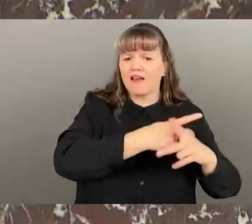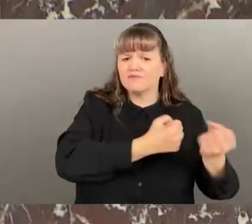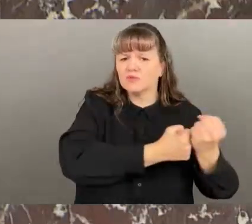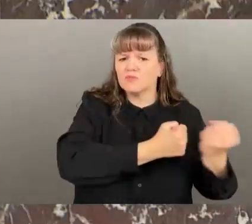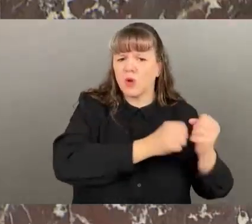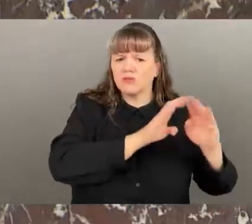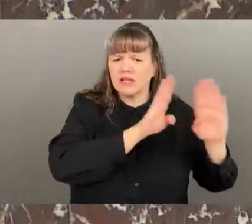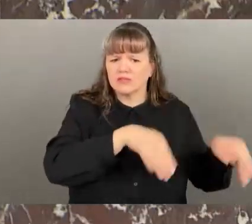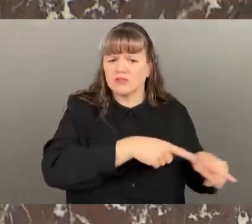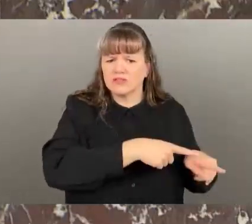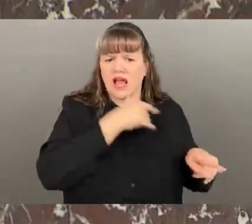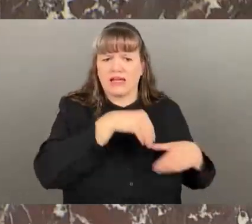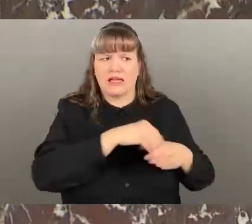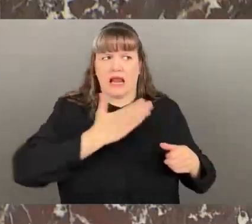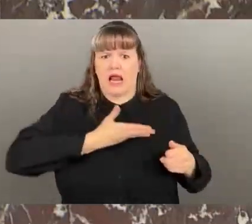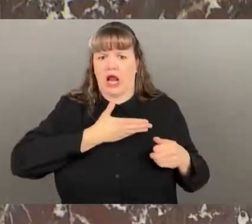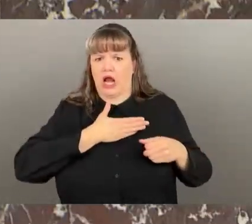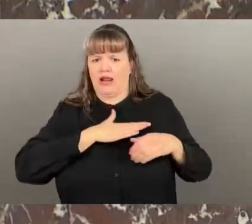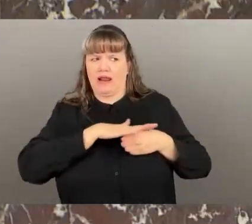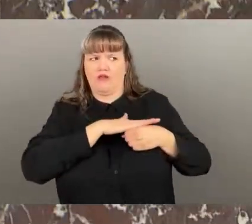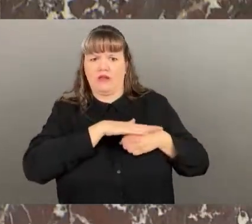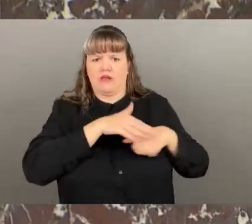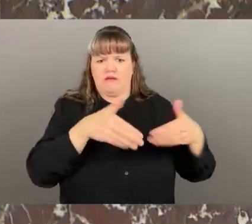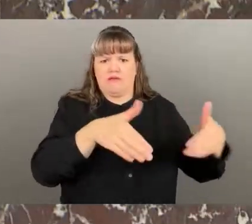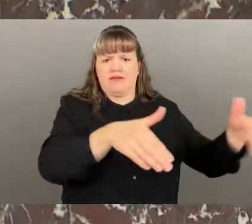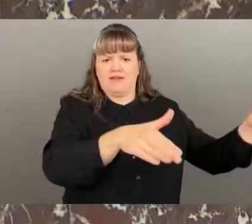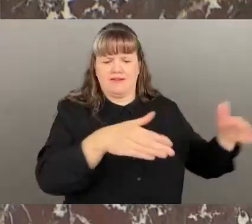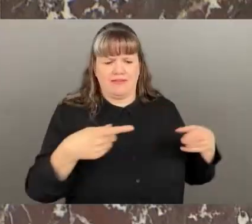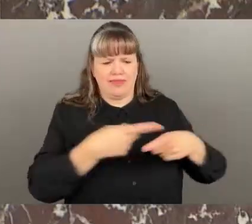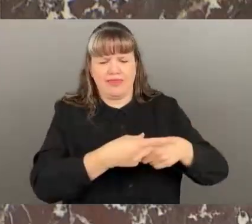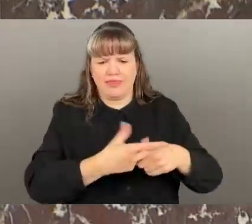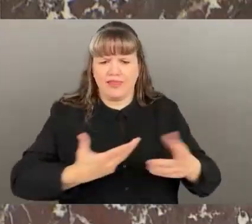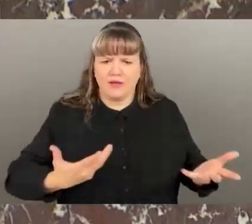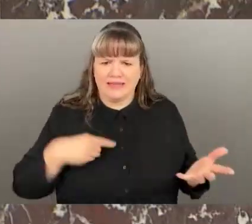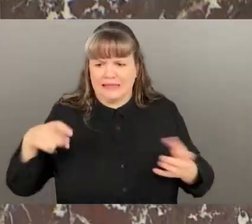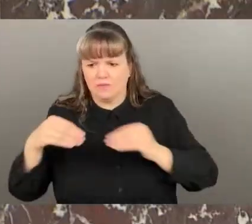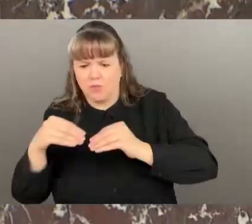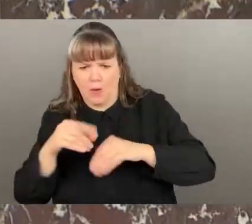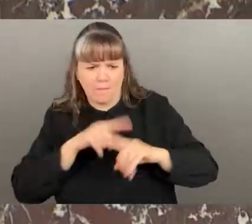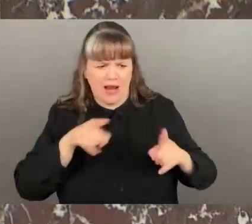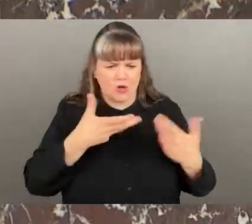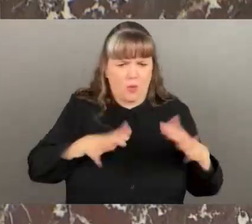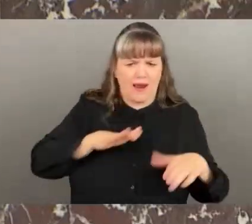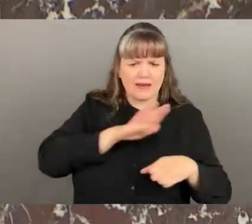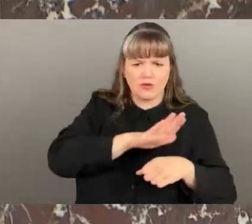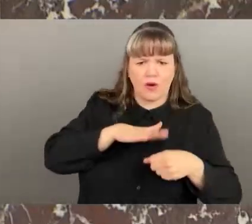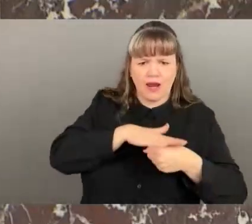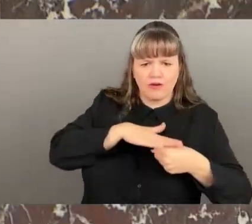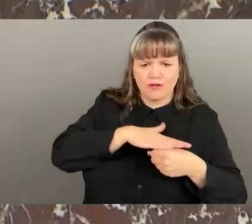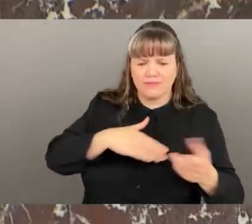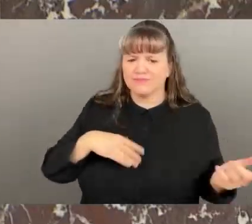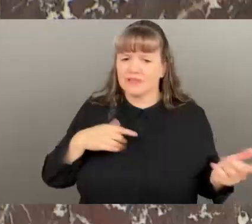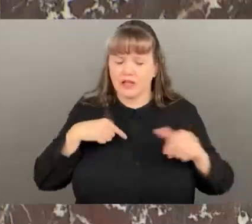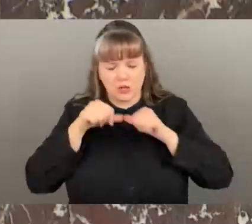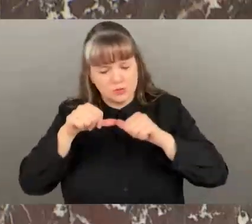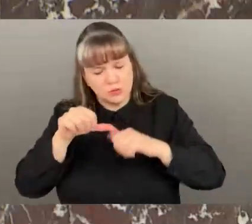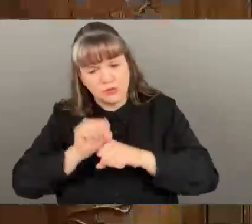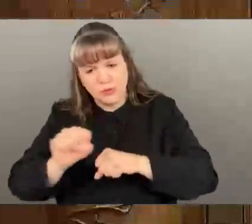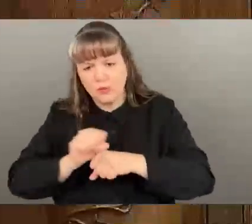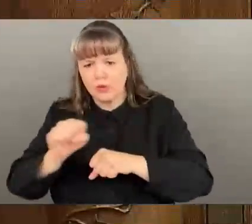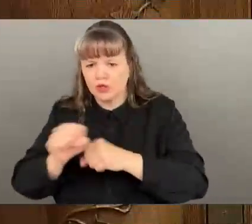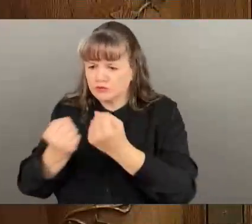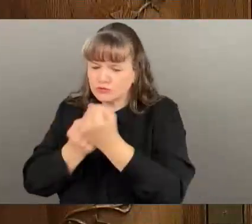So, Honourable Chair, we'll continue to do the work to support this vulnerable person and other vulnerable people because we know this housing is vitally important.